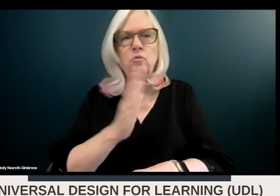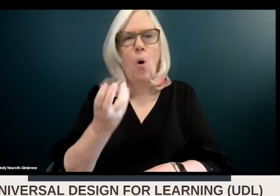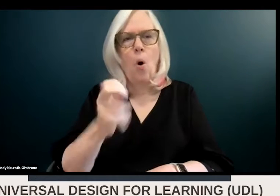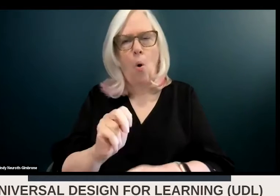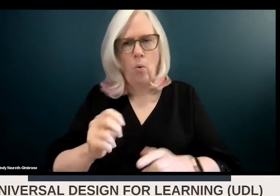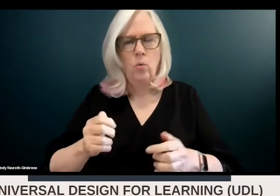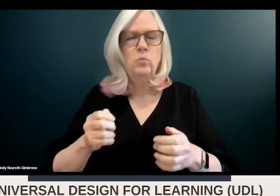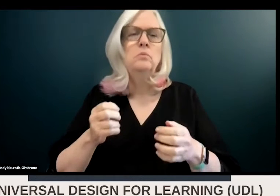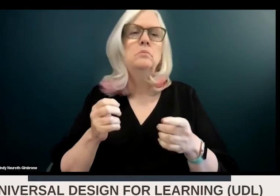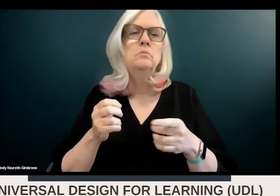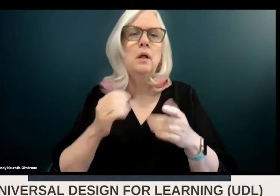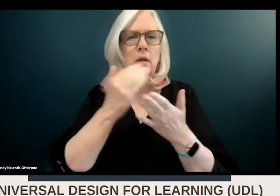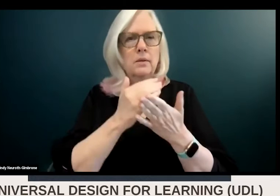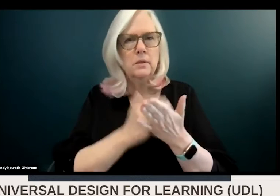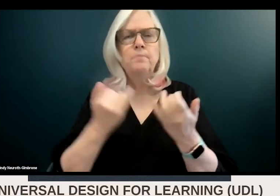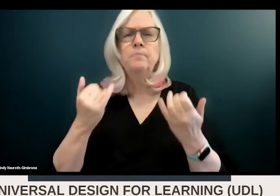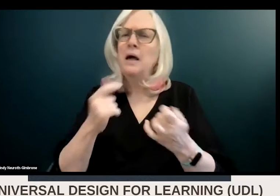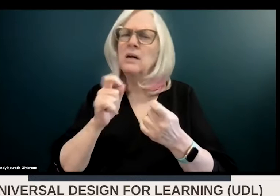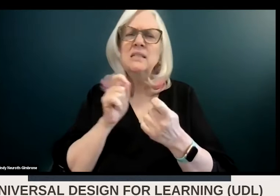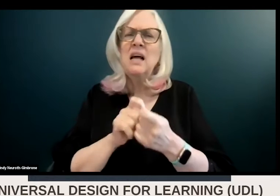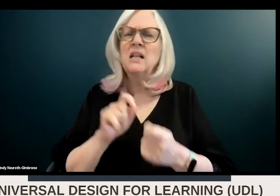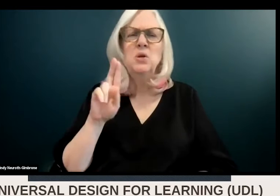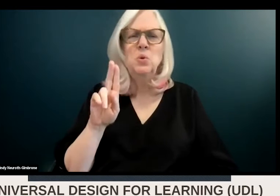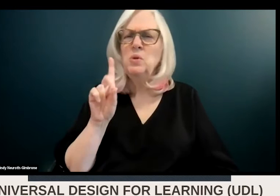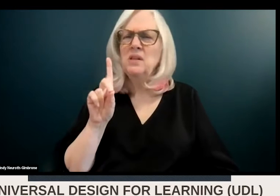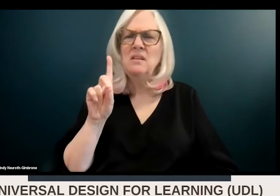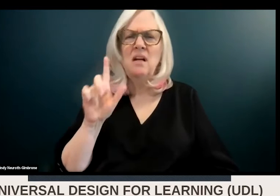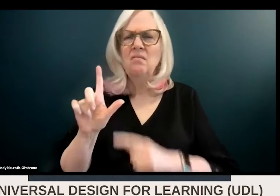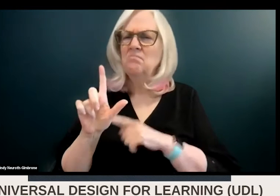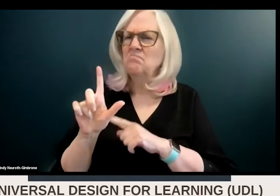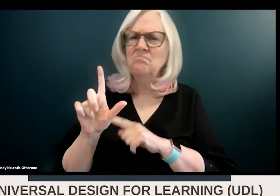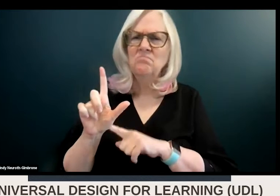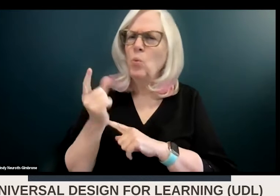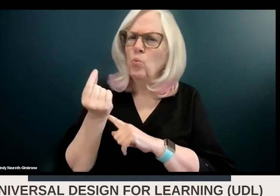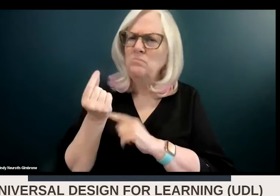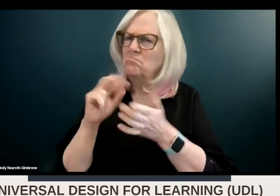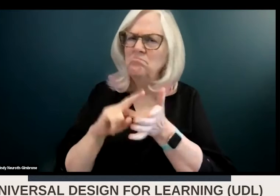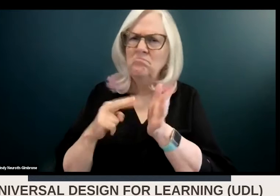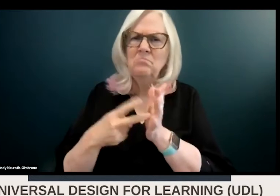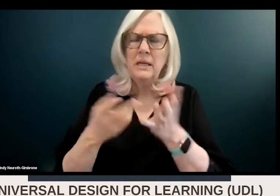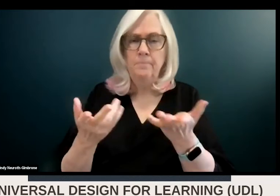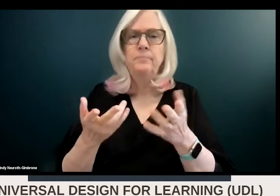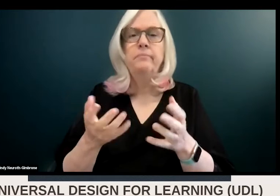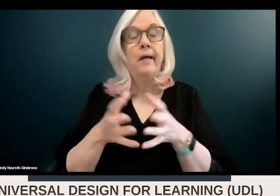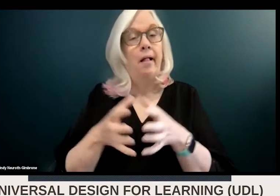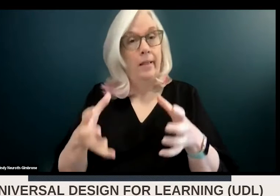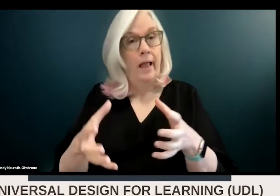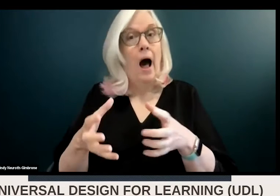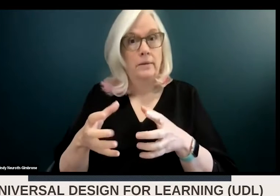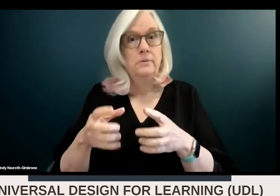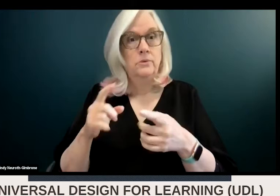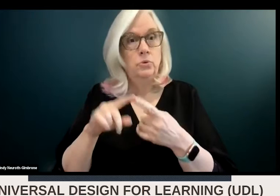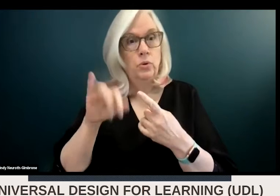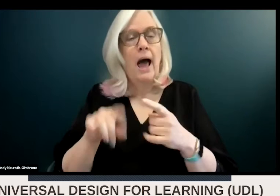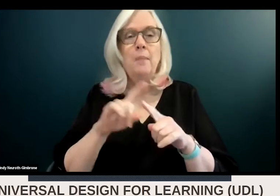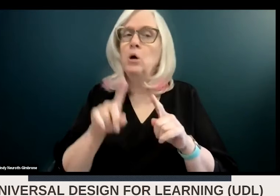So what exactly is UDL? There is a lot to it, but in its simplest terms, it's really just a framework for curriculum